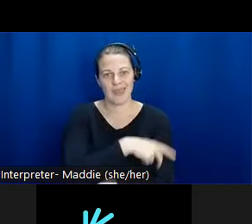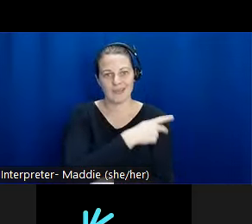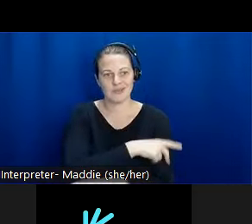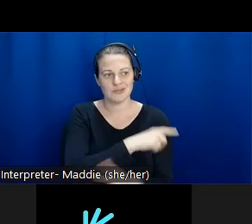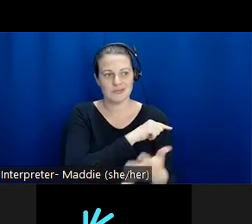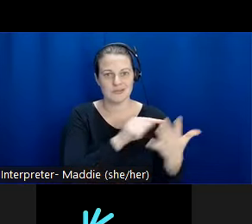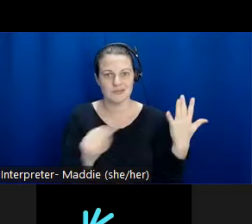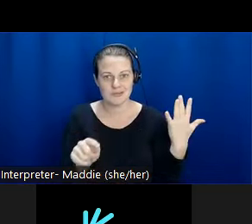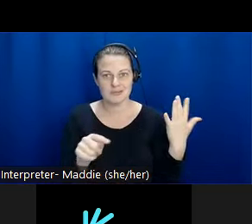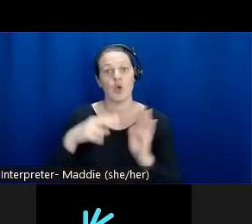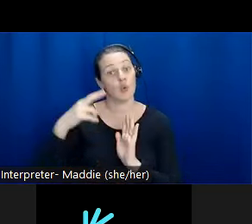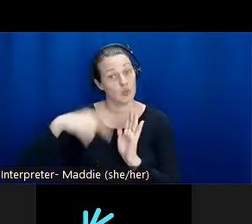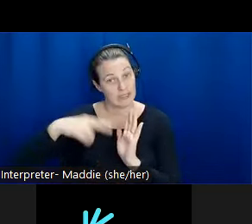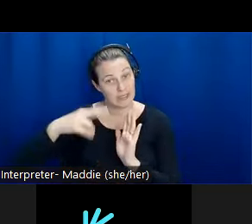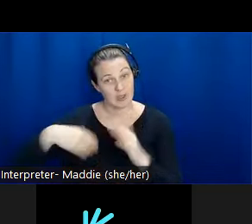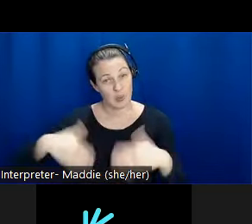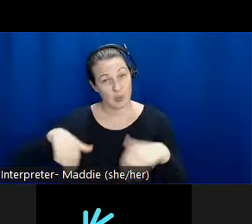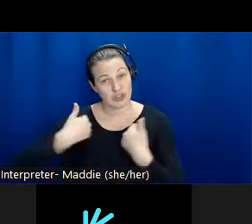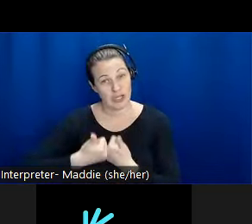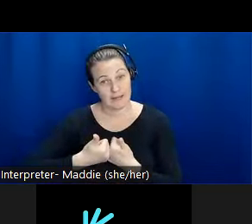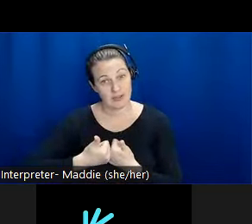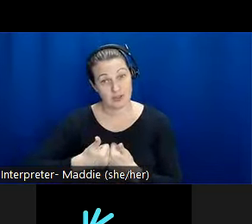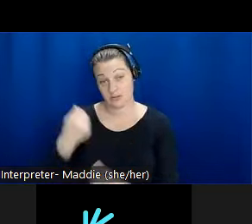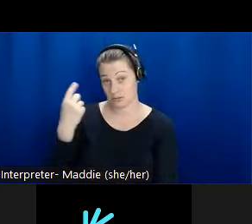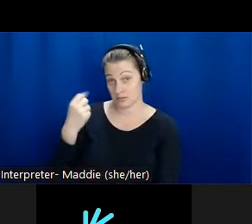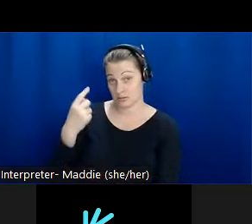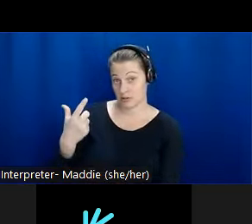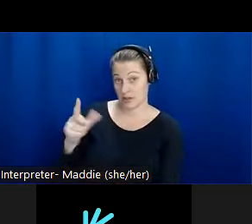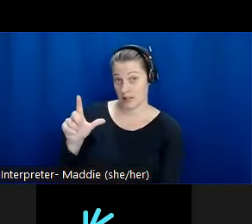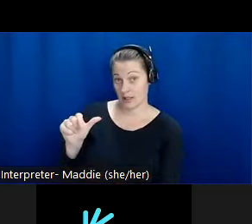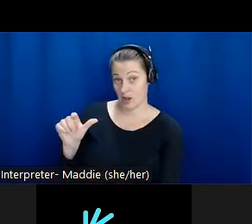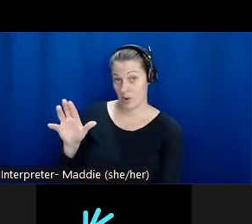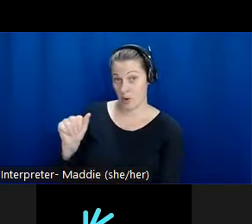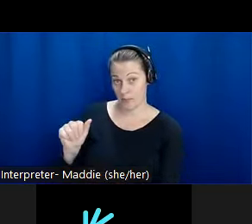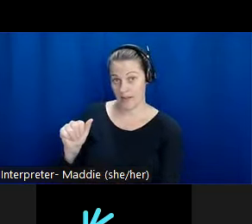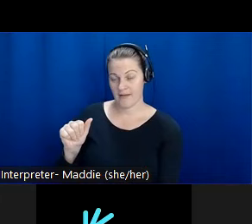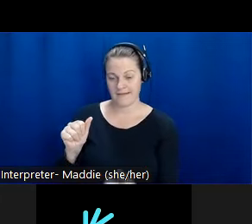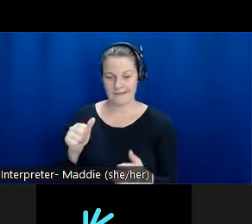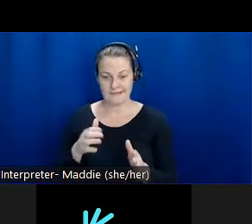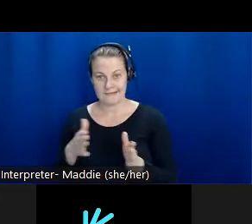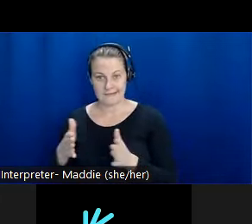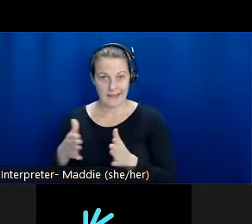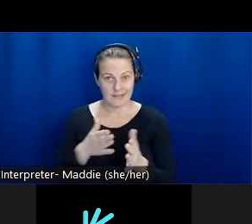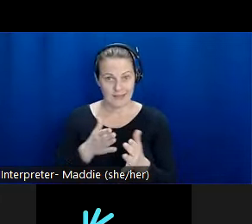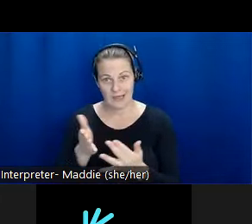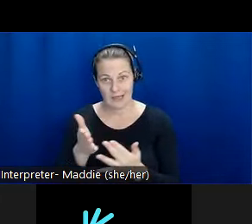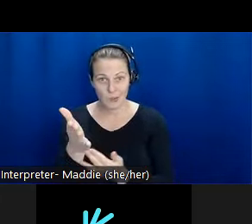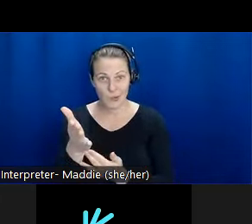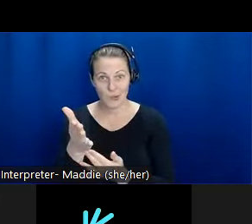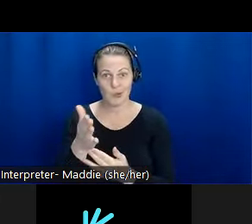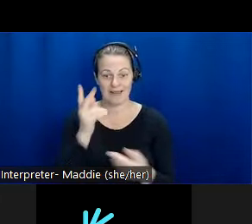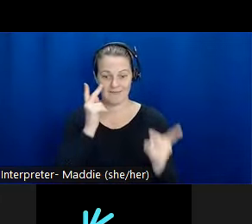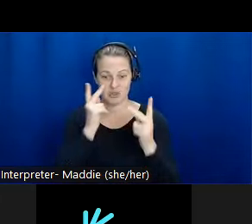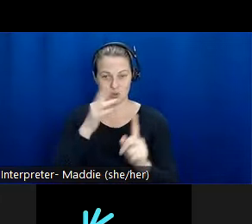challenge. Whereas glaucoma, navigation and navigating through your visual space becomes challenging